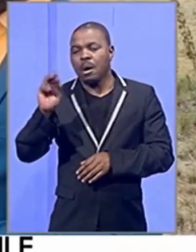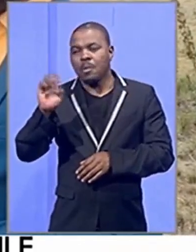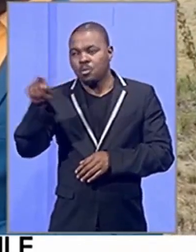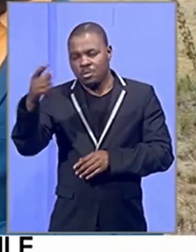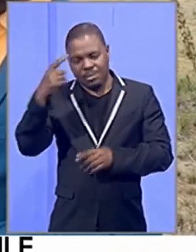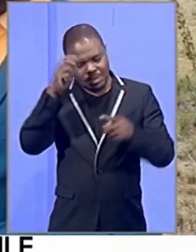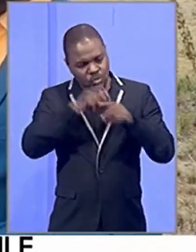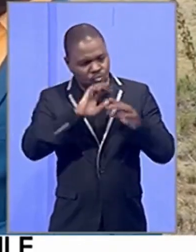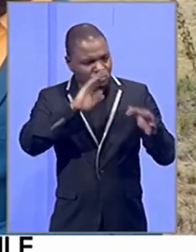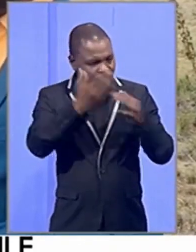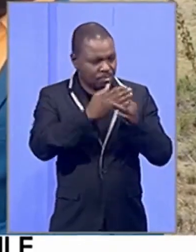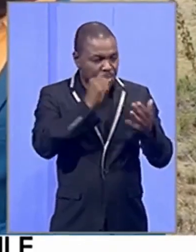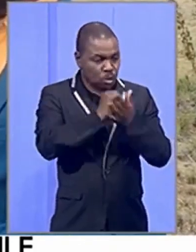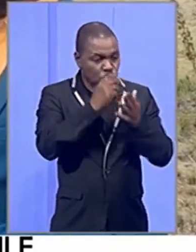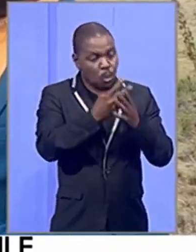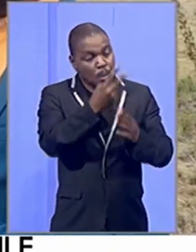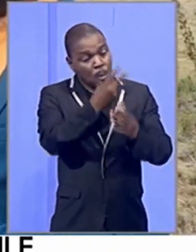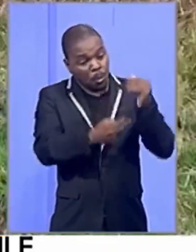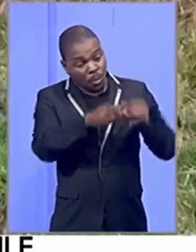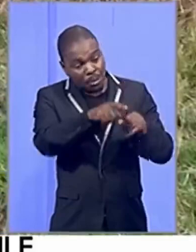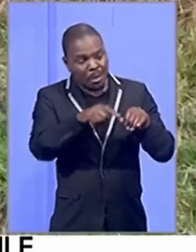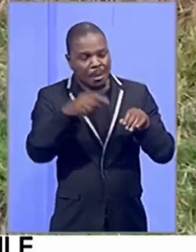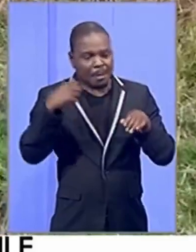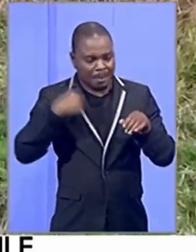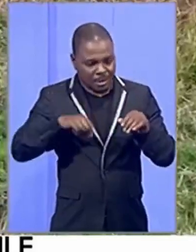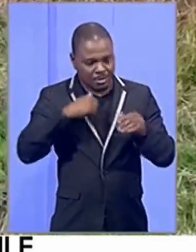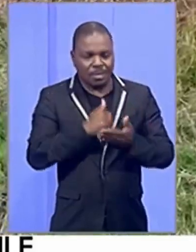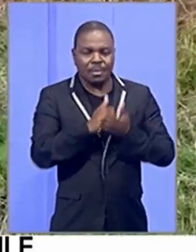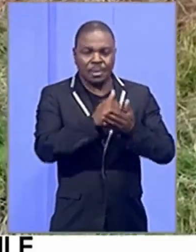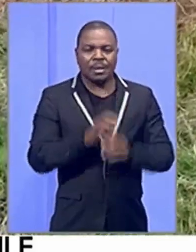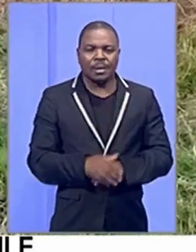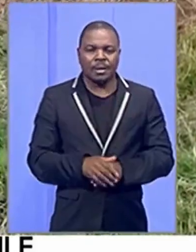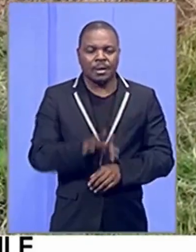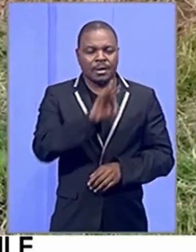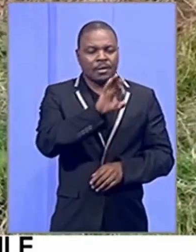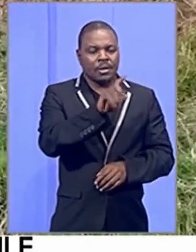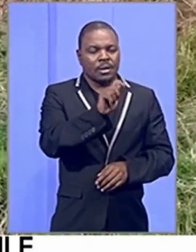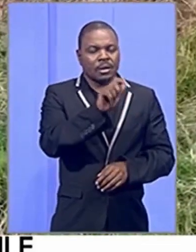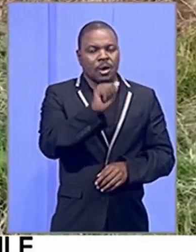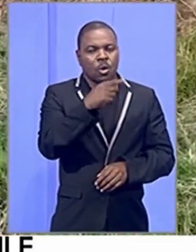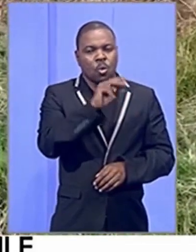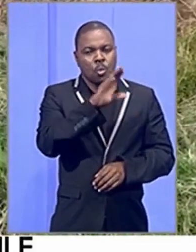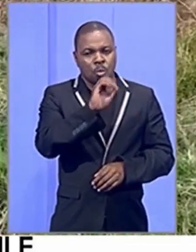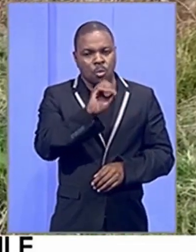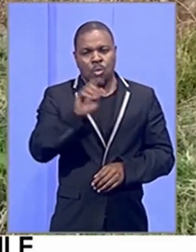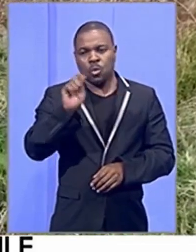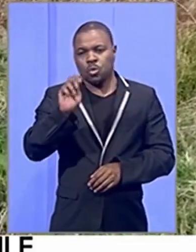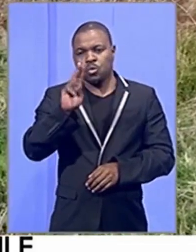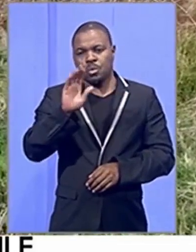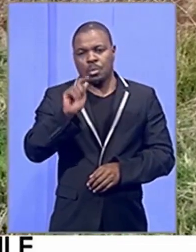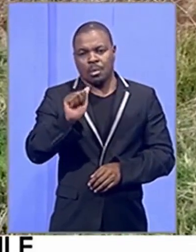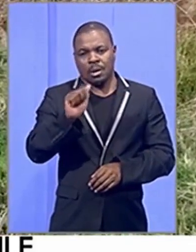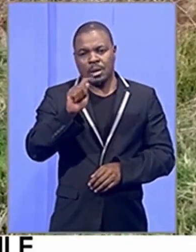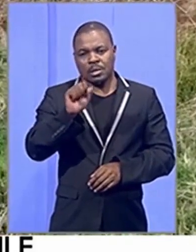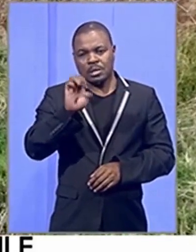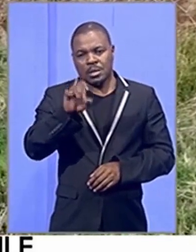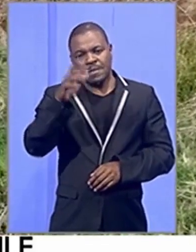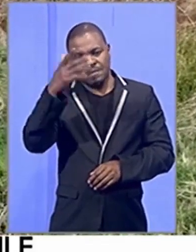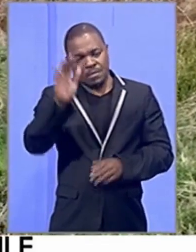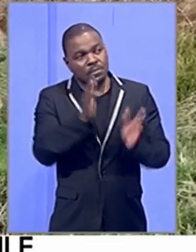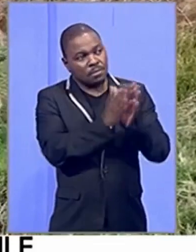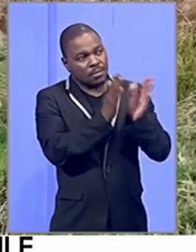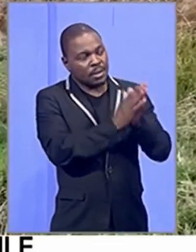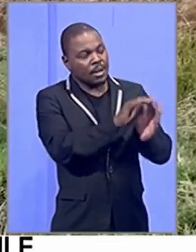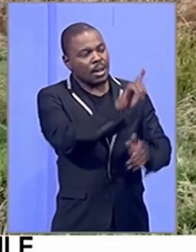looking that both municipalities have failed. Mmasepala wa Fetakgomo Tubatse o thapile ditirelo tsa setheo sa lepelle